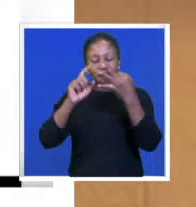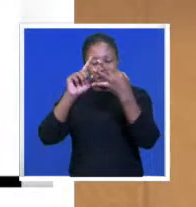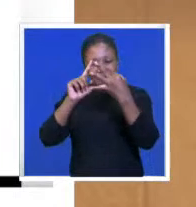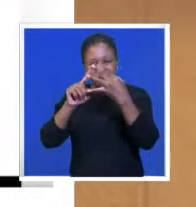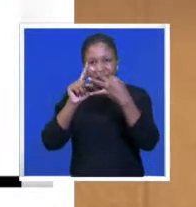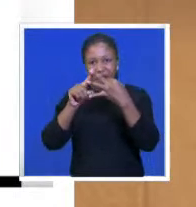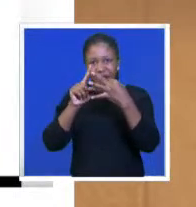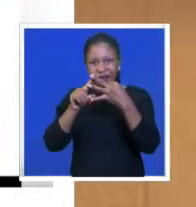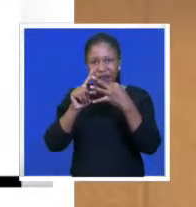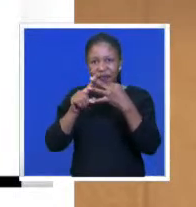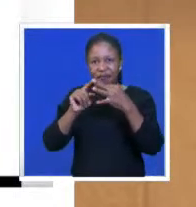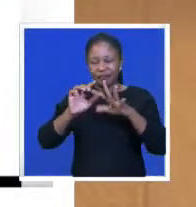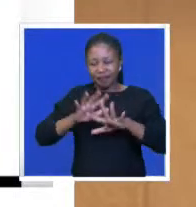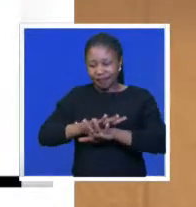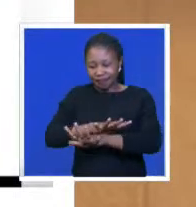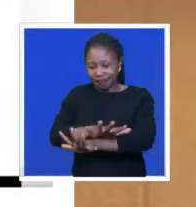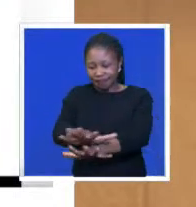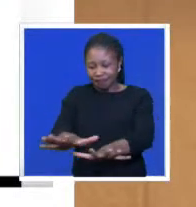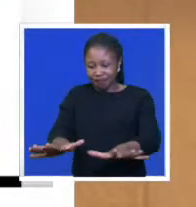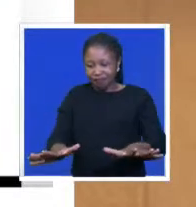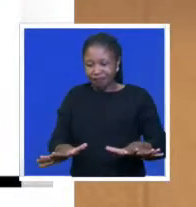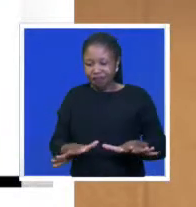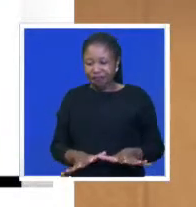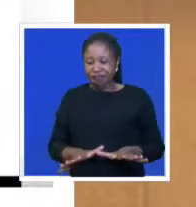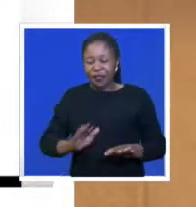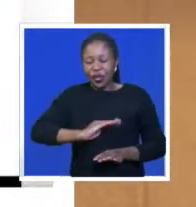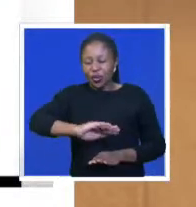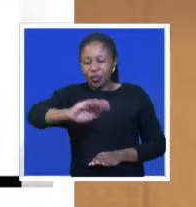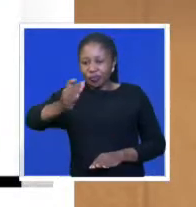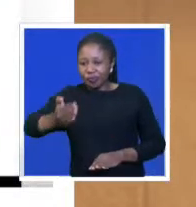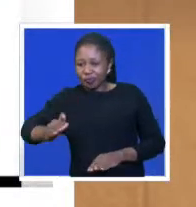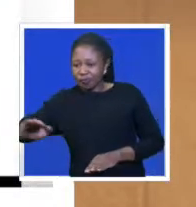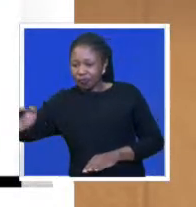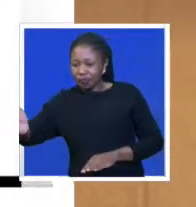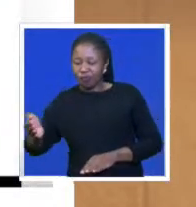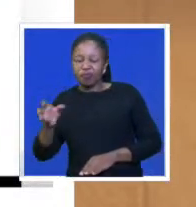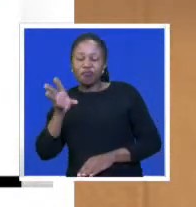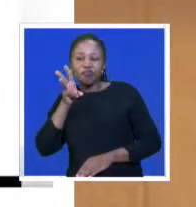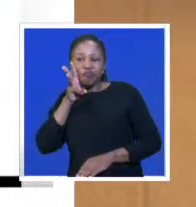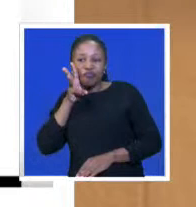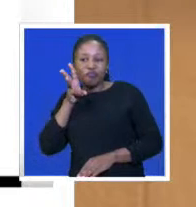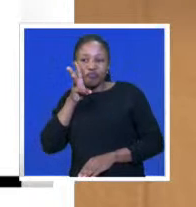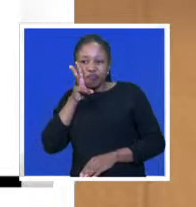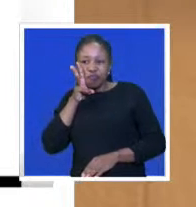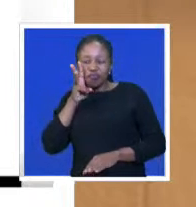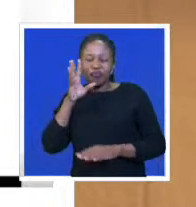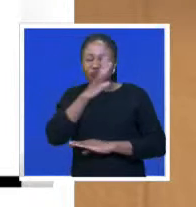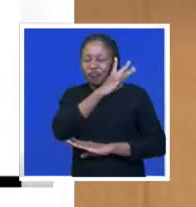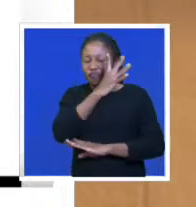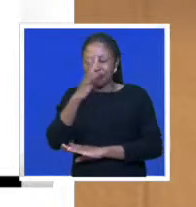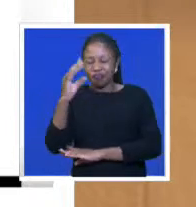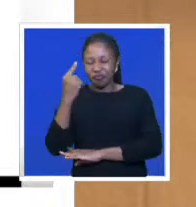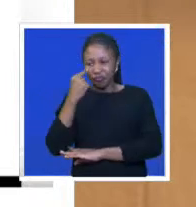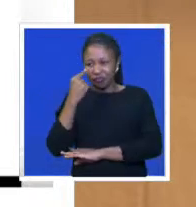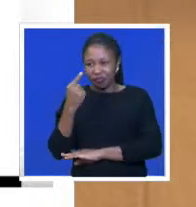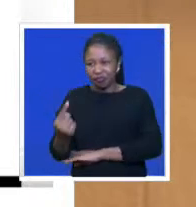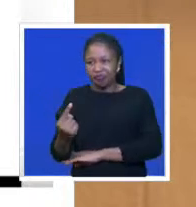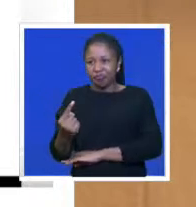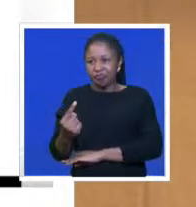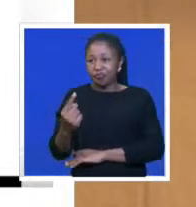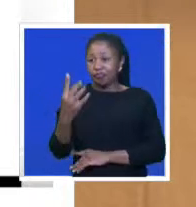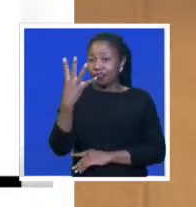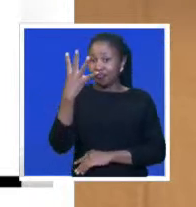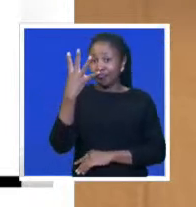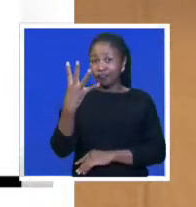the land and the seas and all the plants that we see. And on day 4, the sun, the